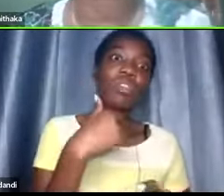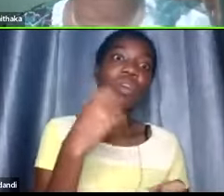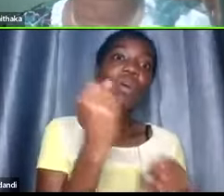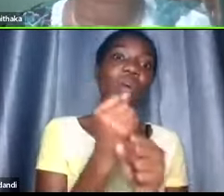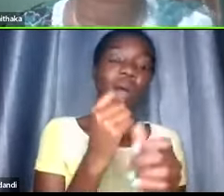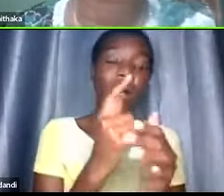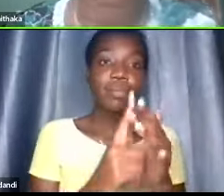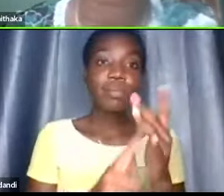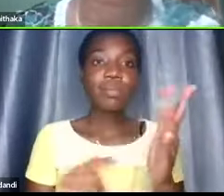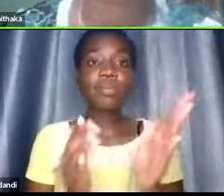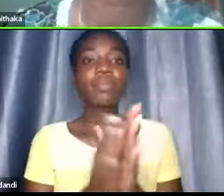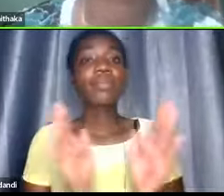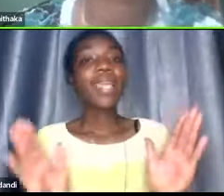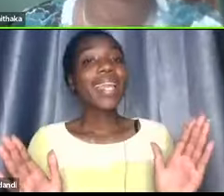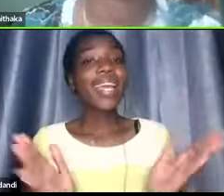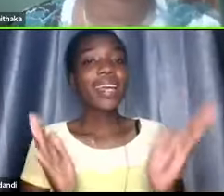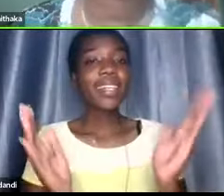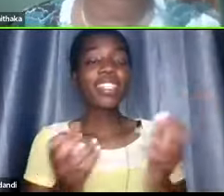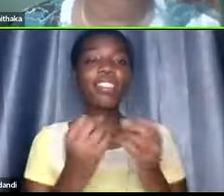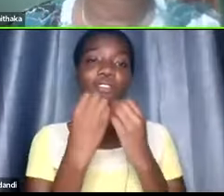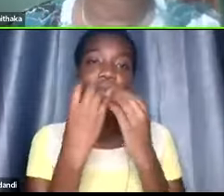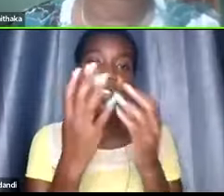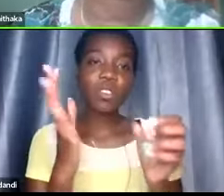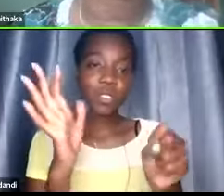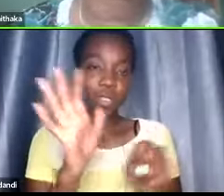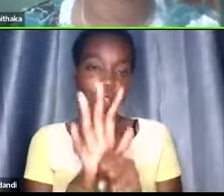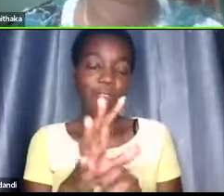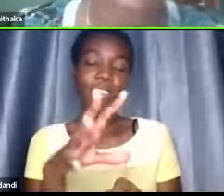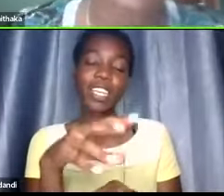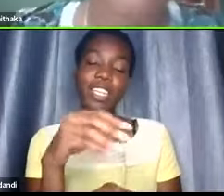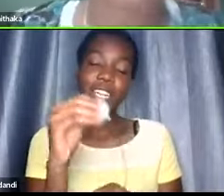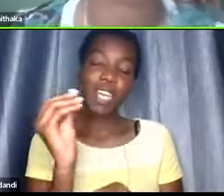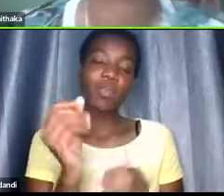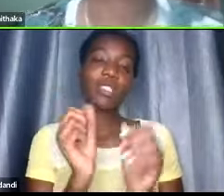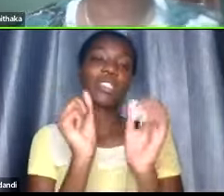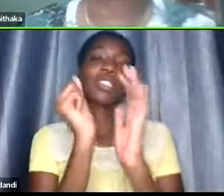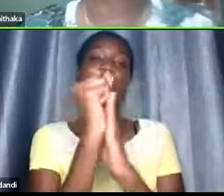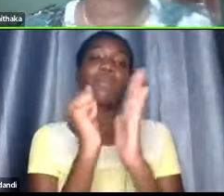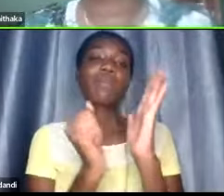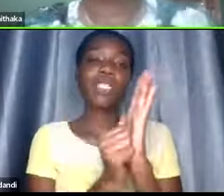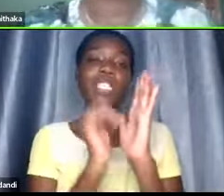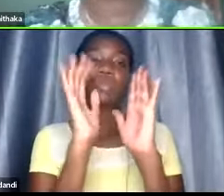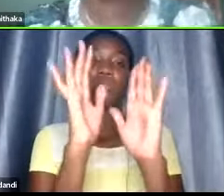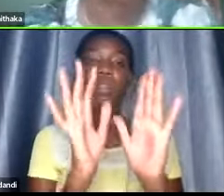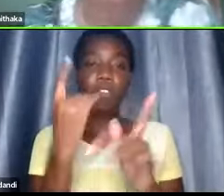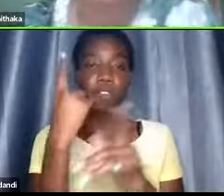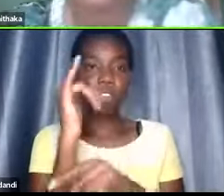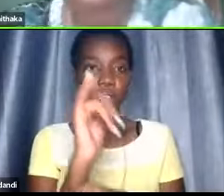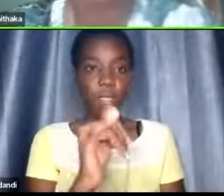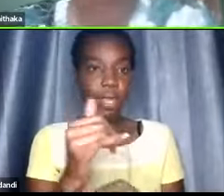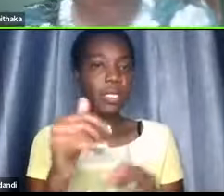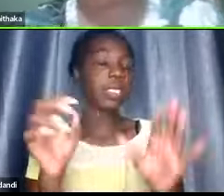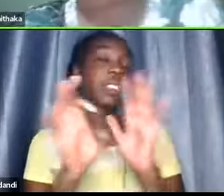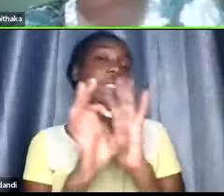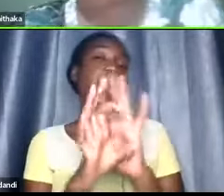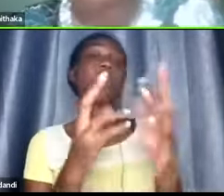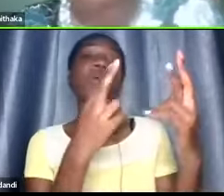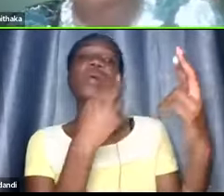we encourage a lot of information. Find out the subjects that are important for that, like history, for example.